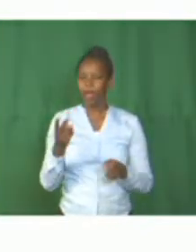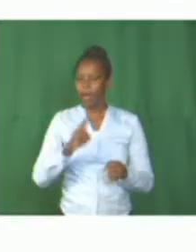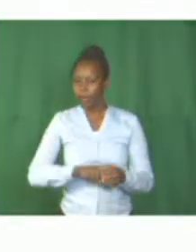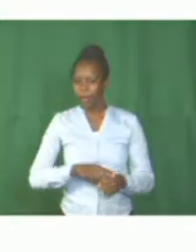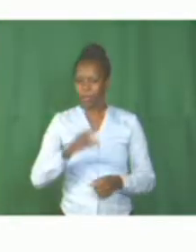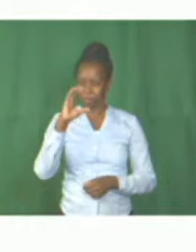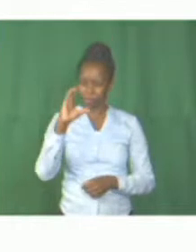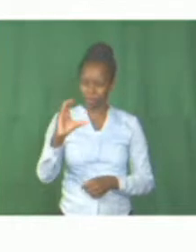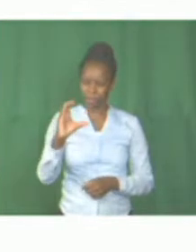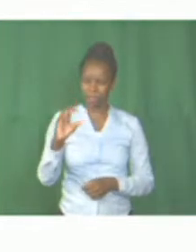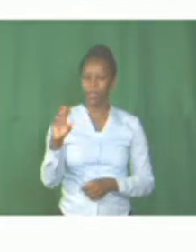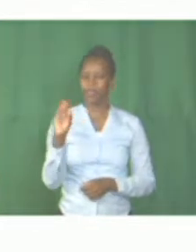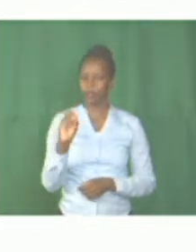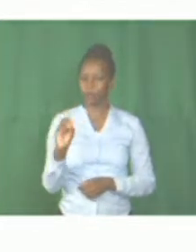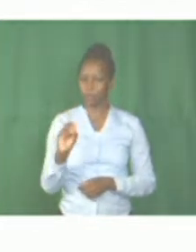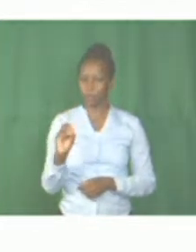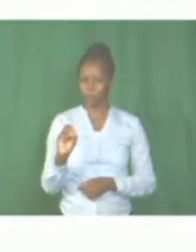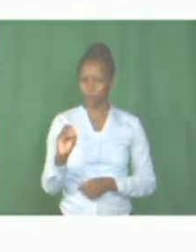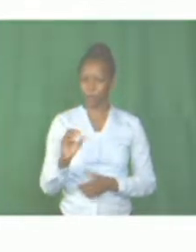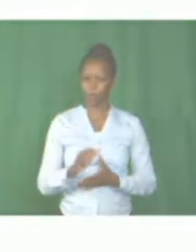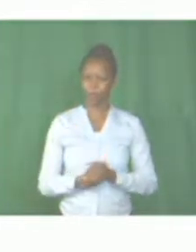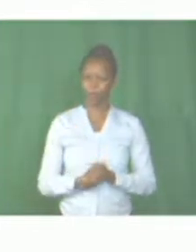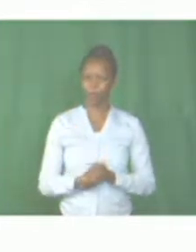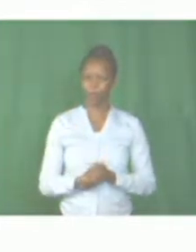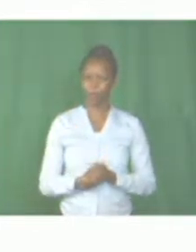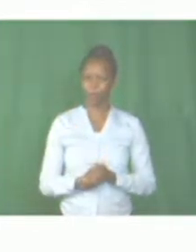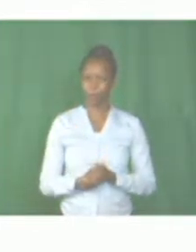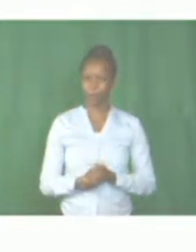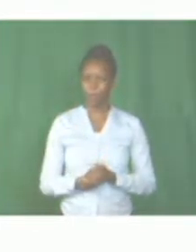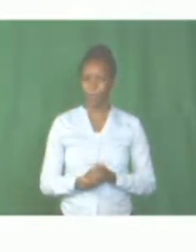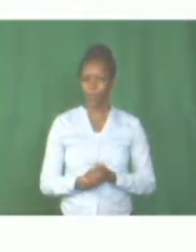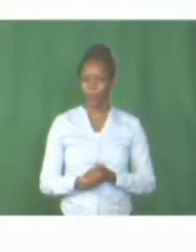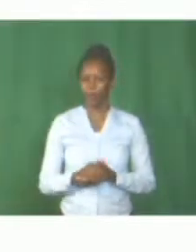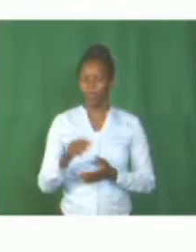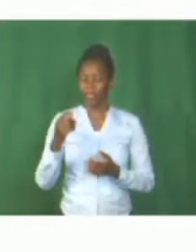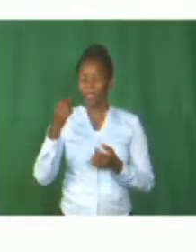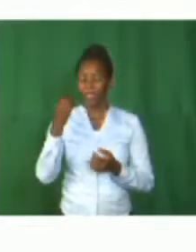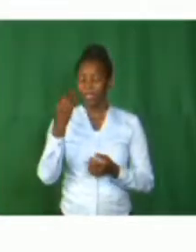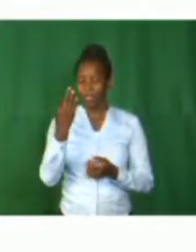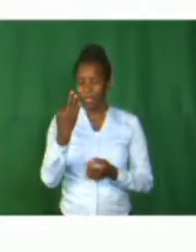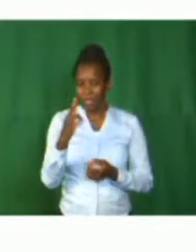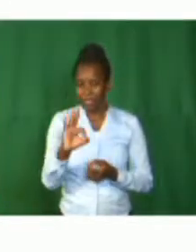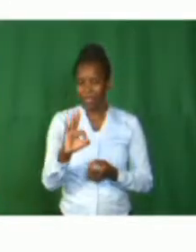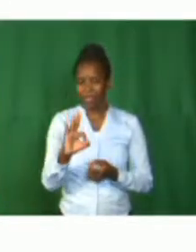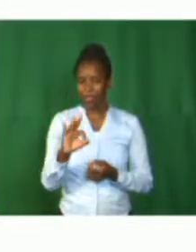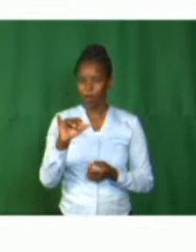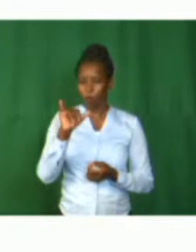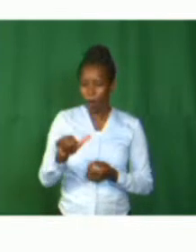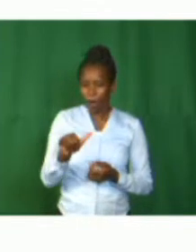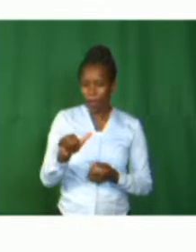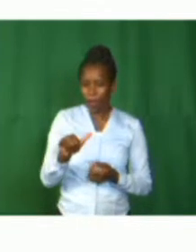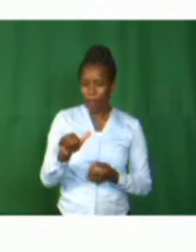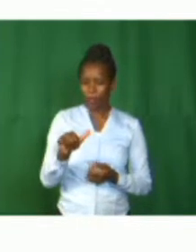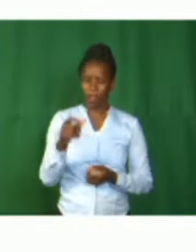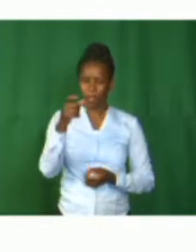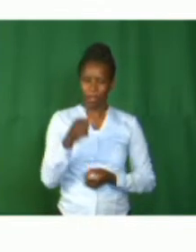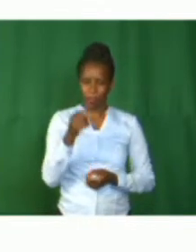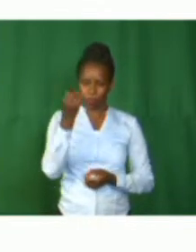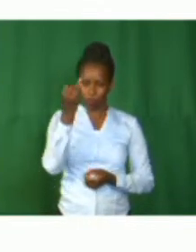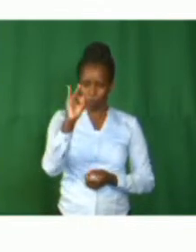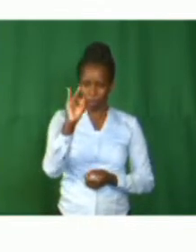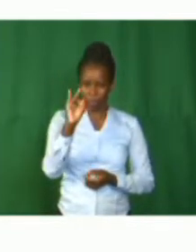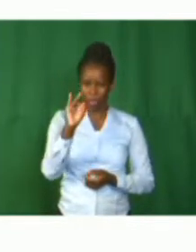0. There is no constant term in this equation. Now, the third example here, y is equal to x squared